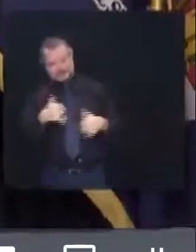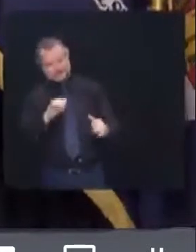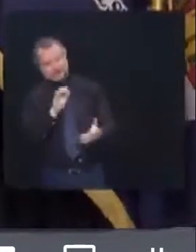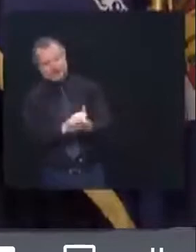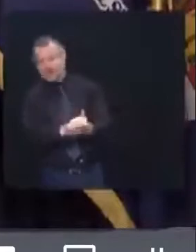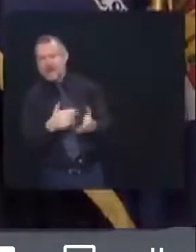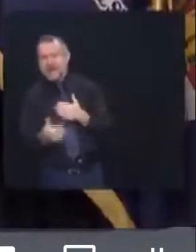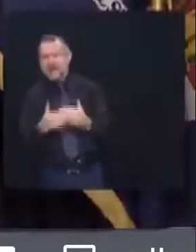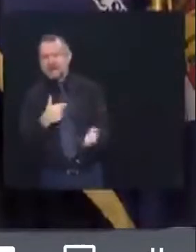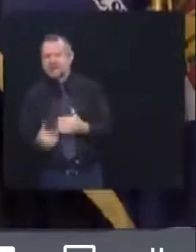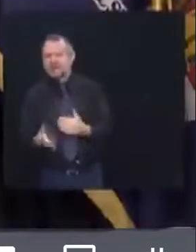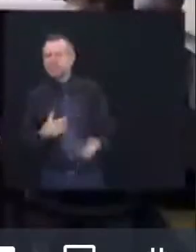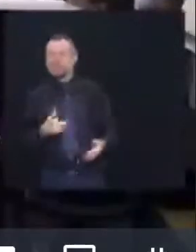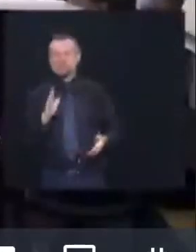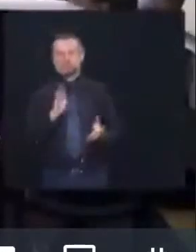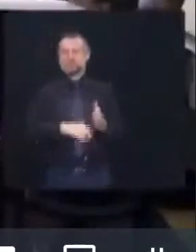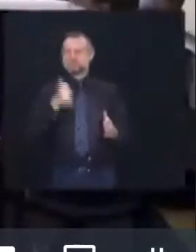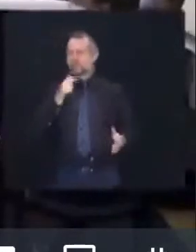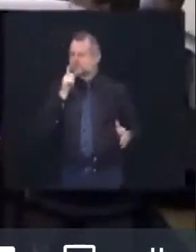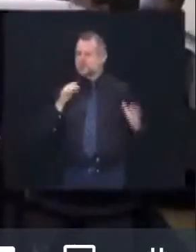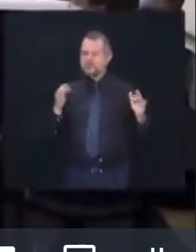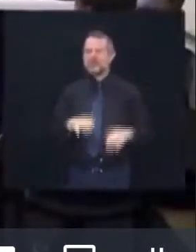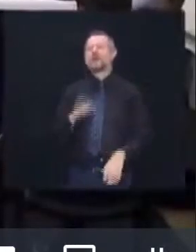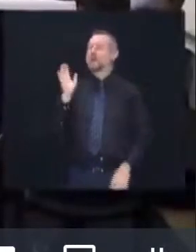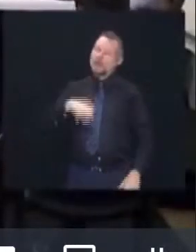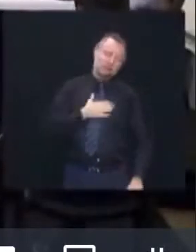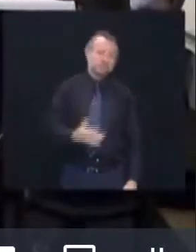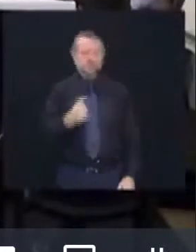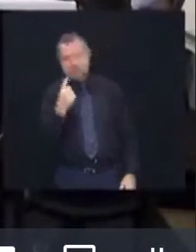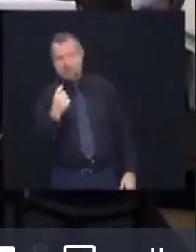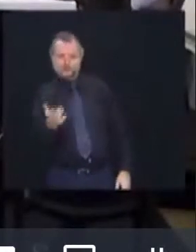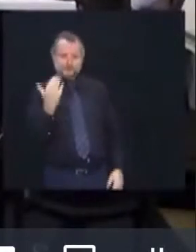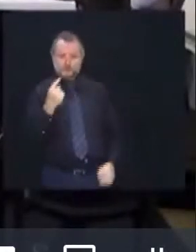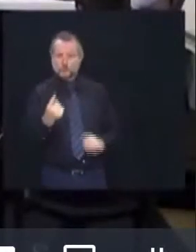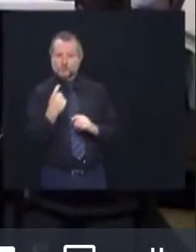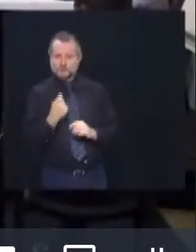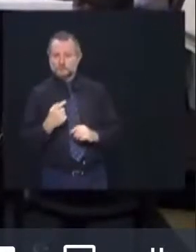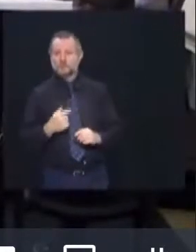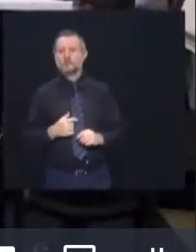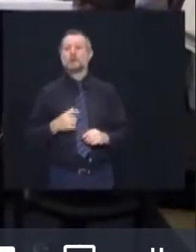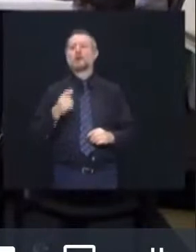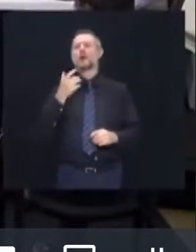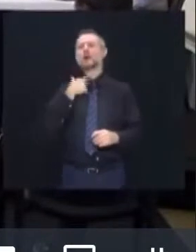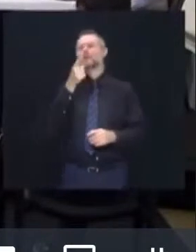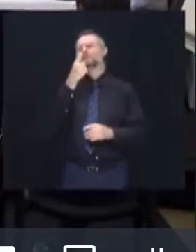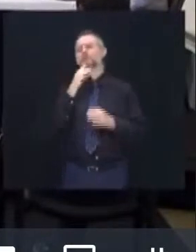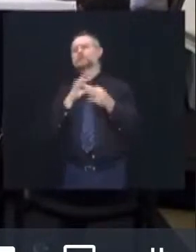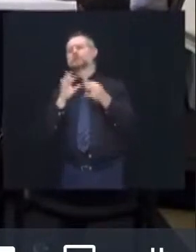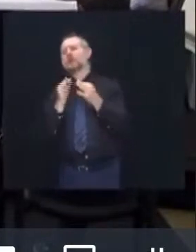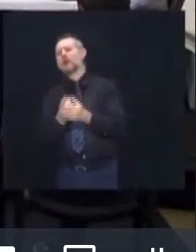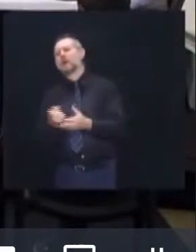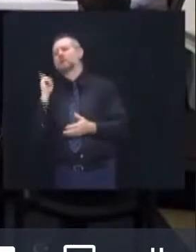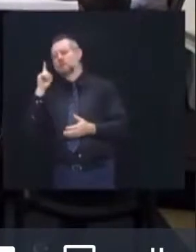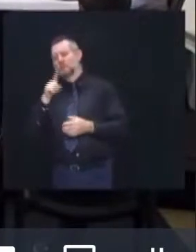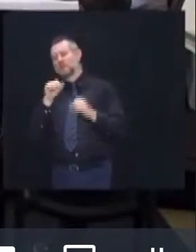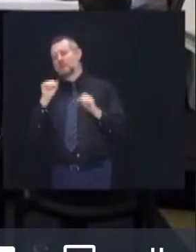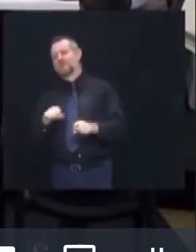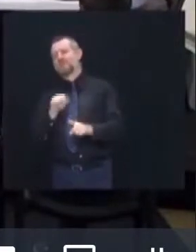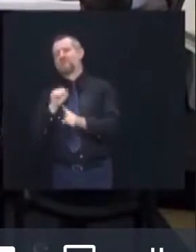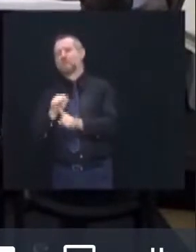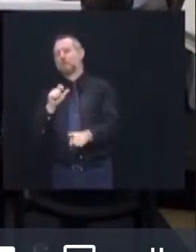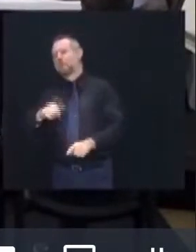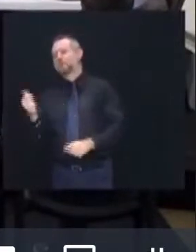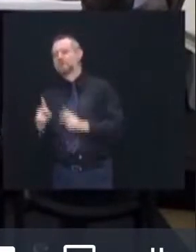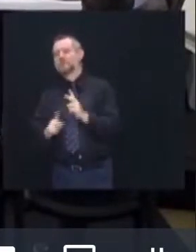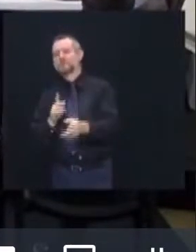also cheaper. Go ahead. You said last week you can fool some people, but you can't fool the state of New York. And then the mayor the next